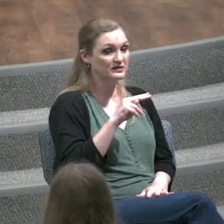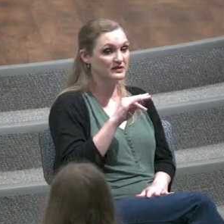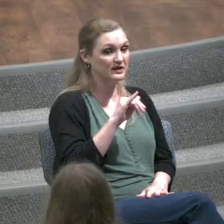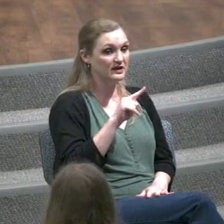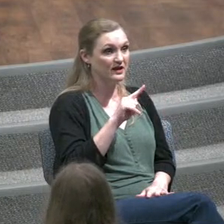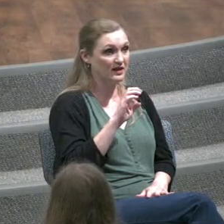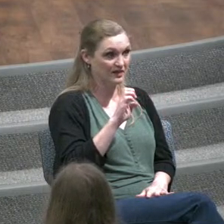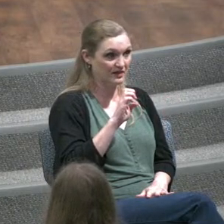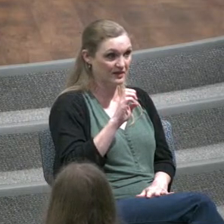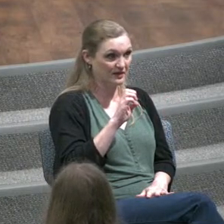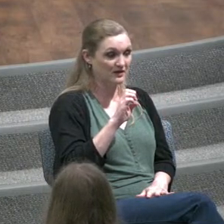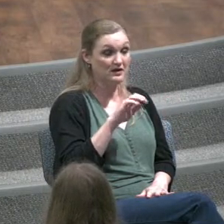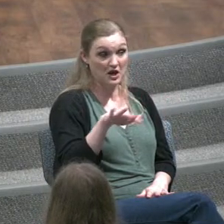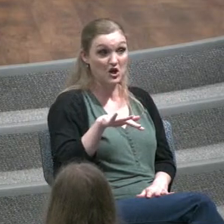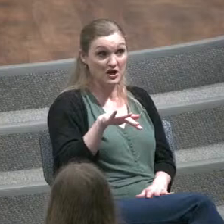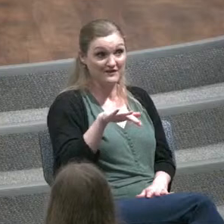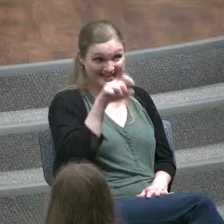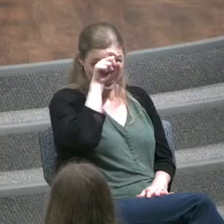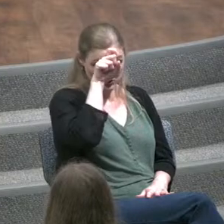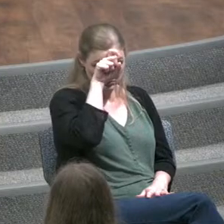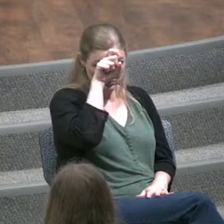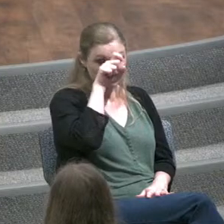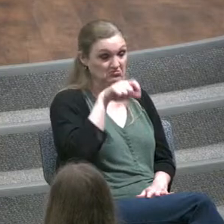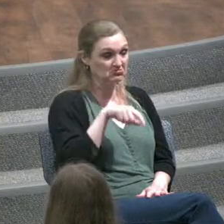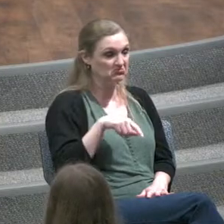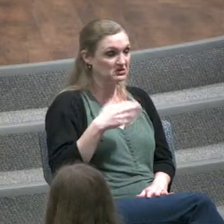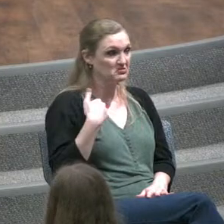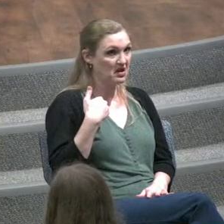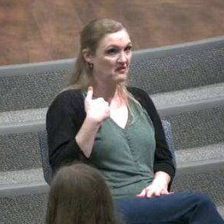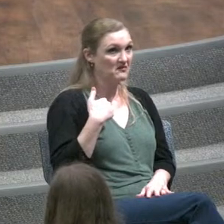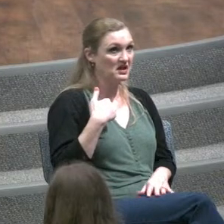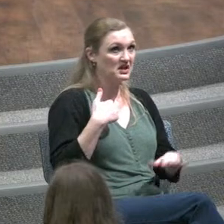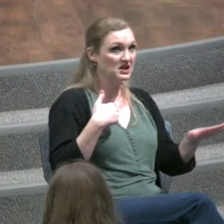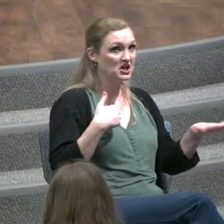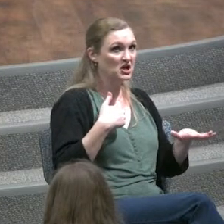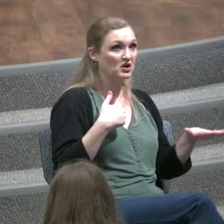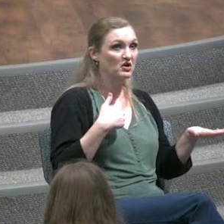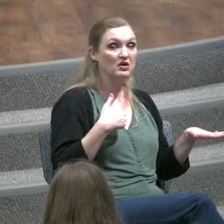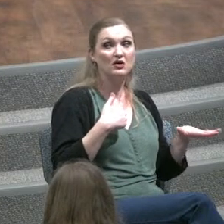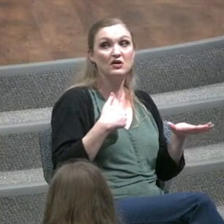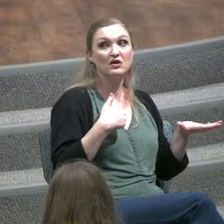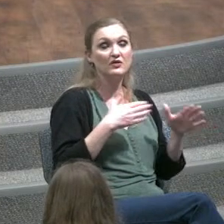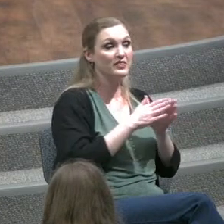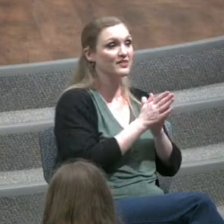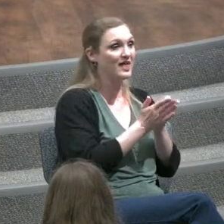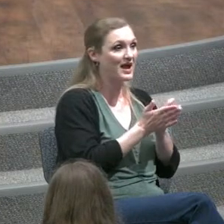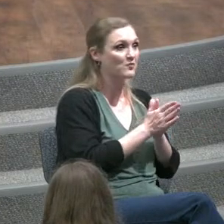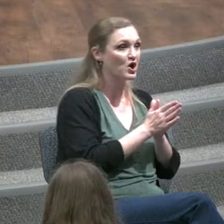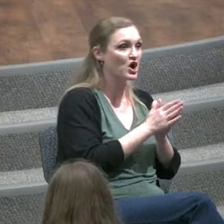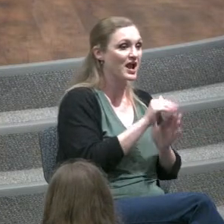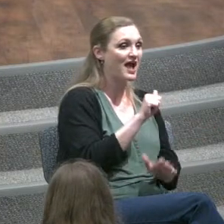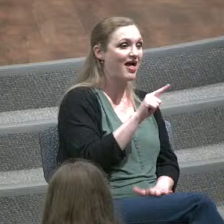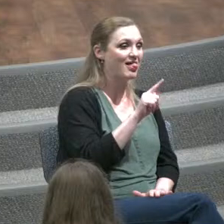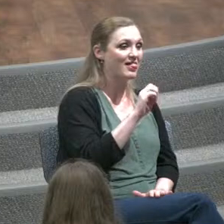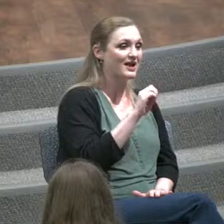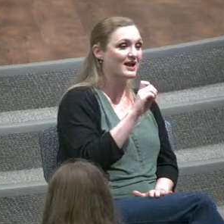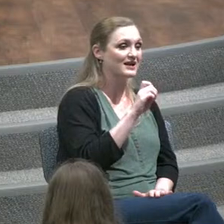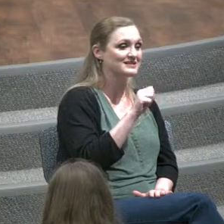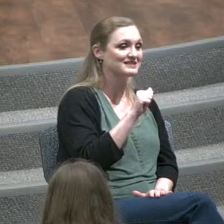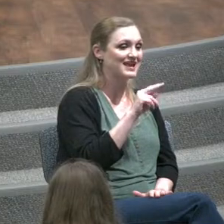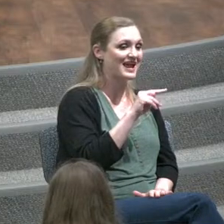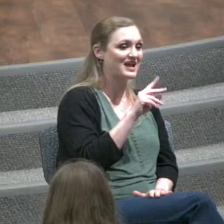of the Nile area of Egypt. You've got like over here the library at Alexandria, and all of